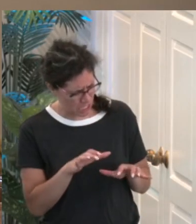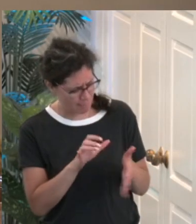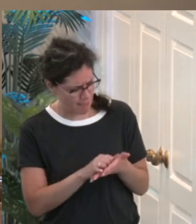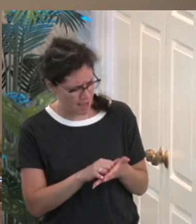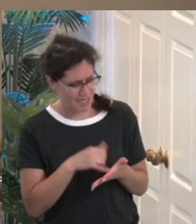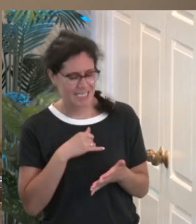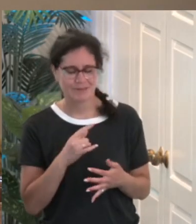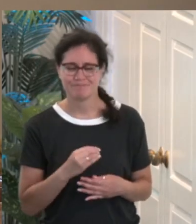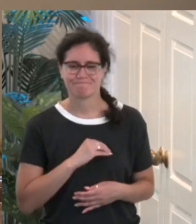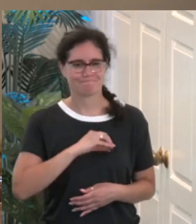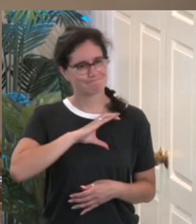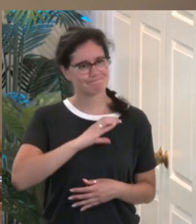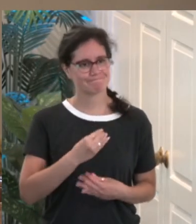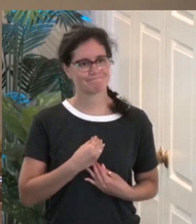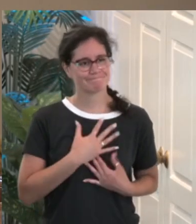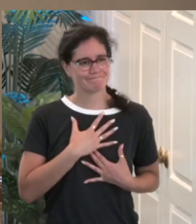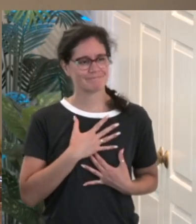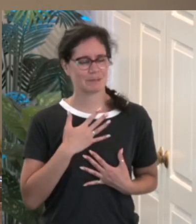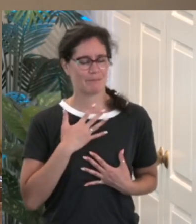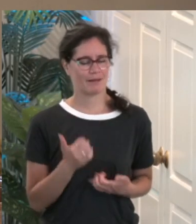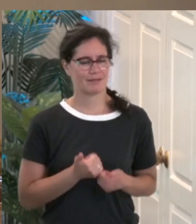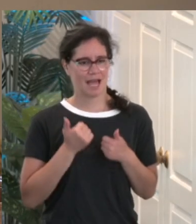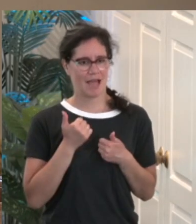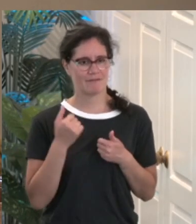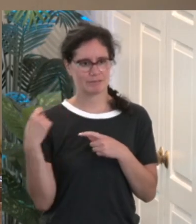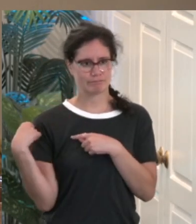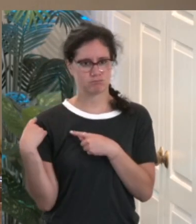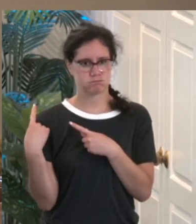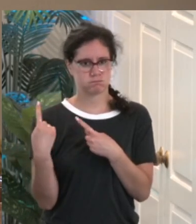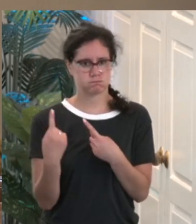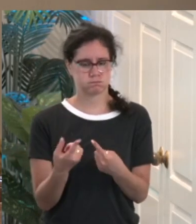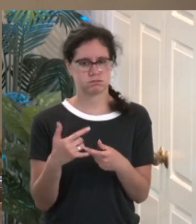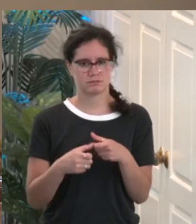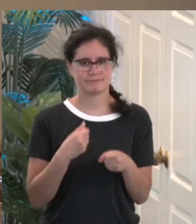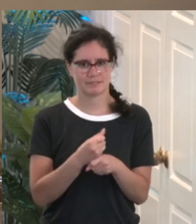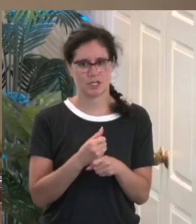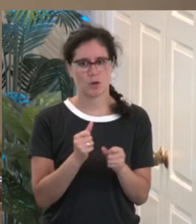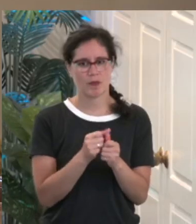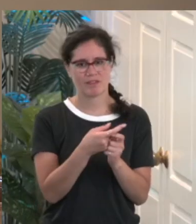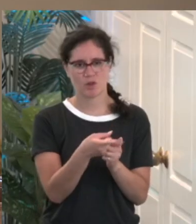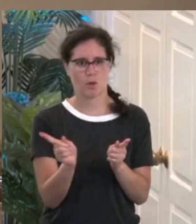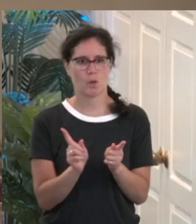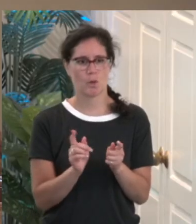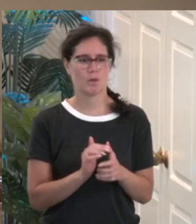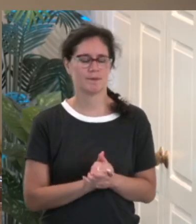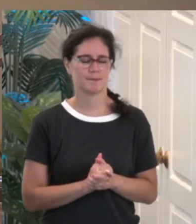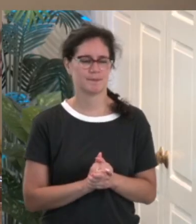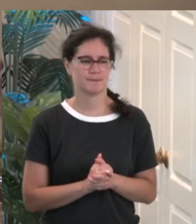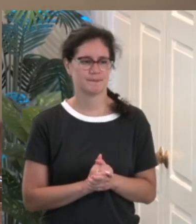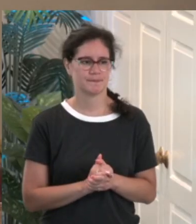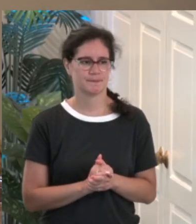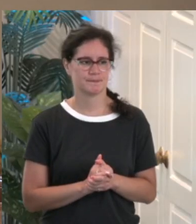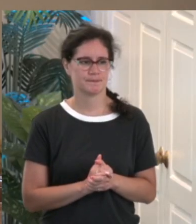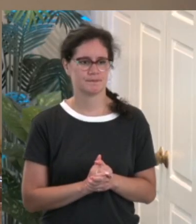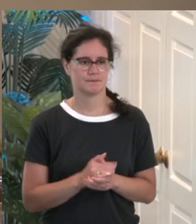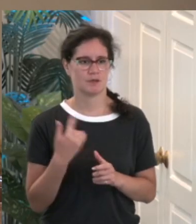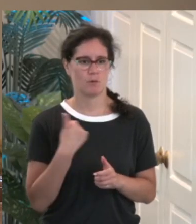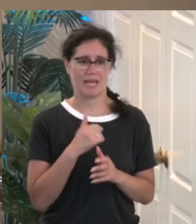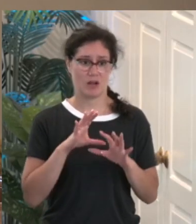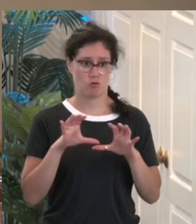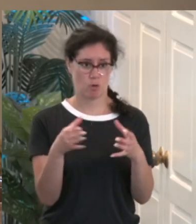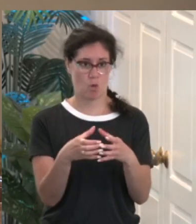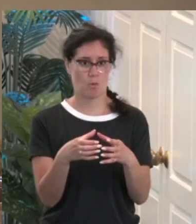my life to be here all of these years, being with you. And as we grew